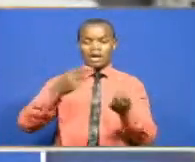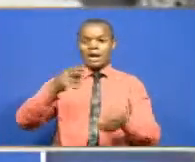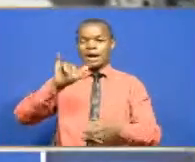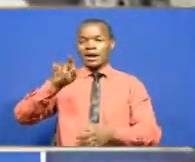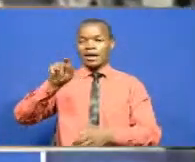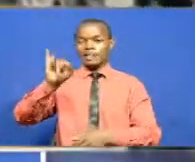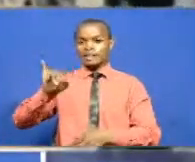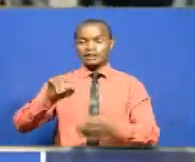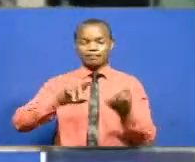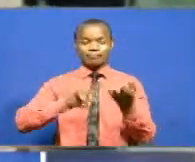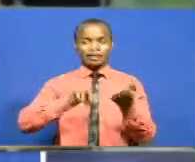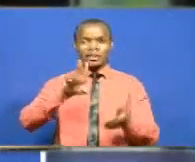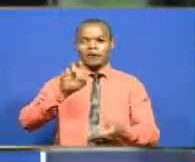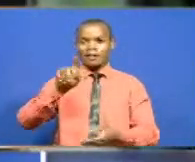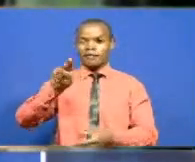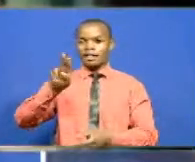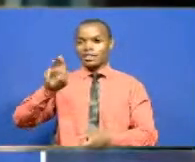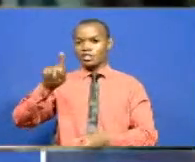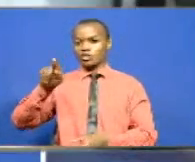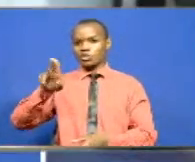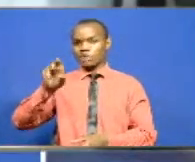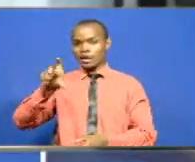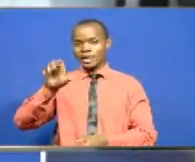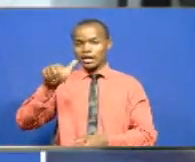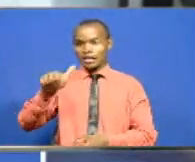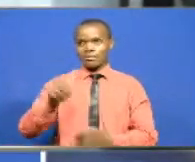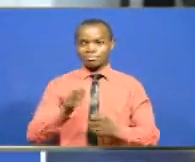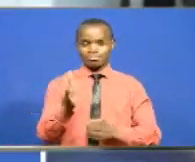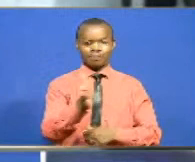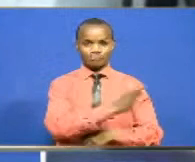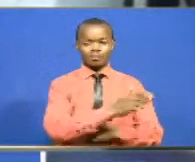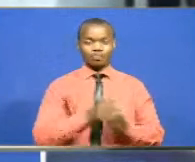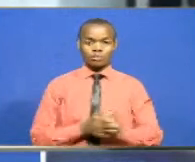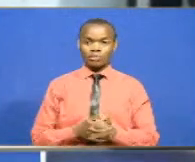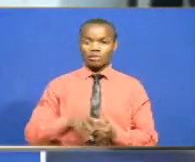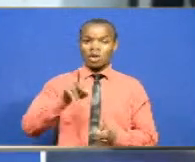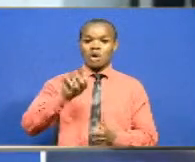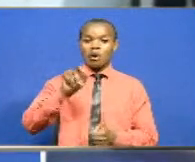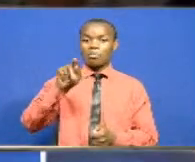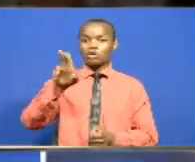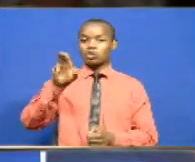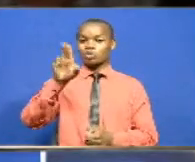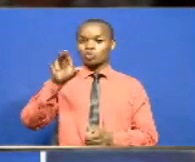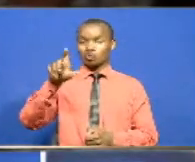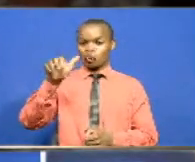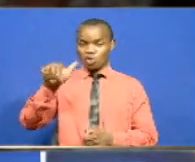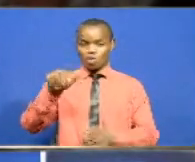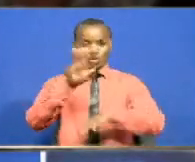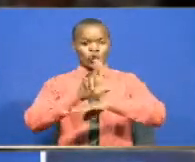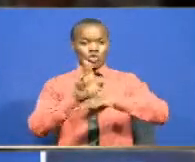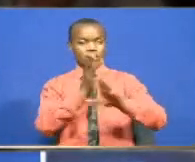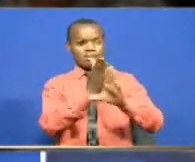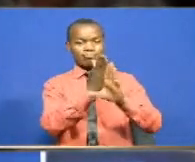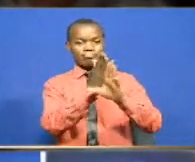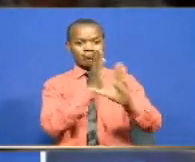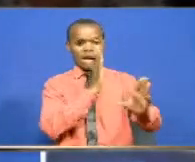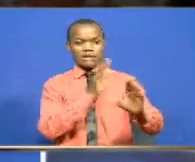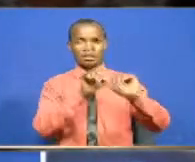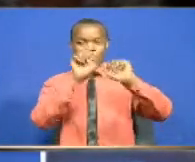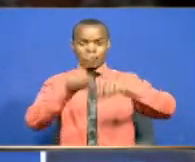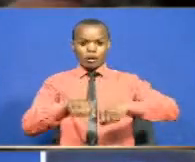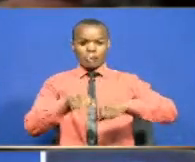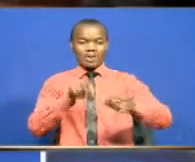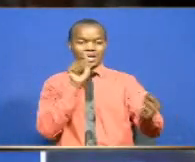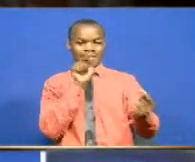Venezuela. Finally, the city of Cascais in Portugal has been using a bus turned mobile laboratory to provide the most vulnerable